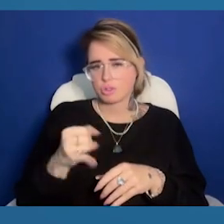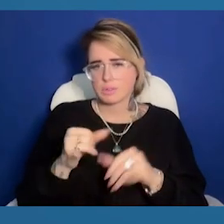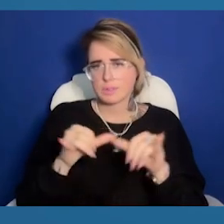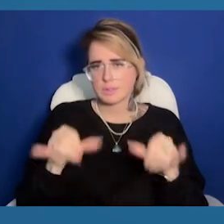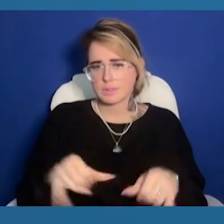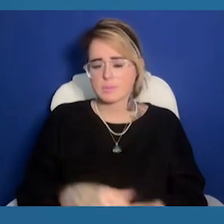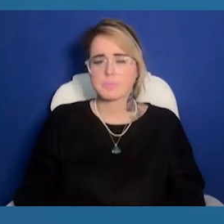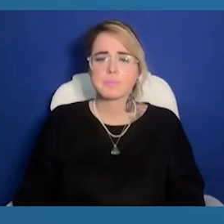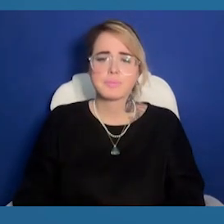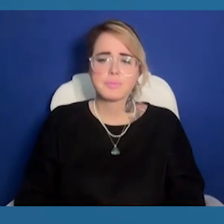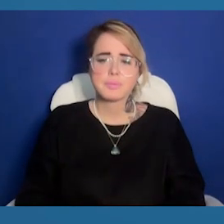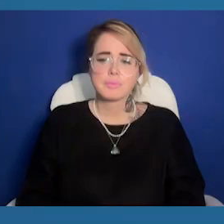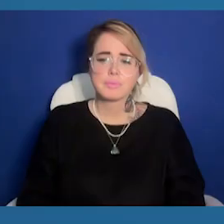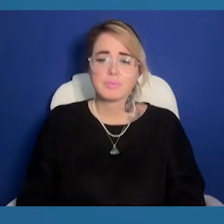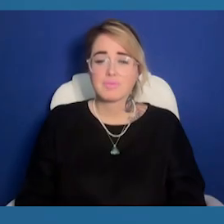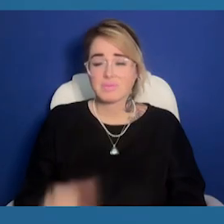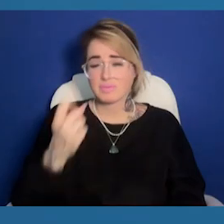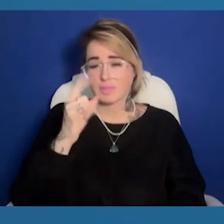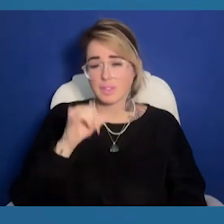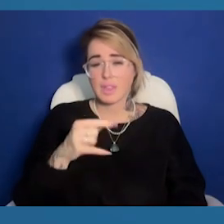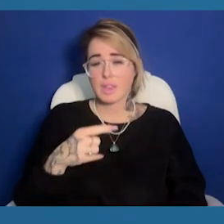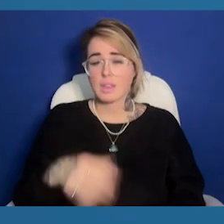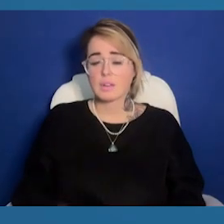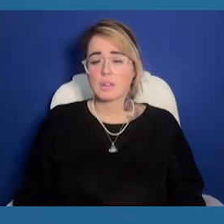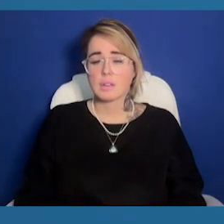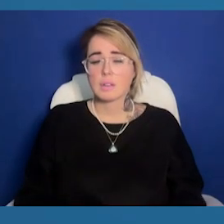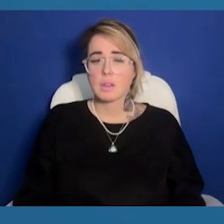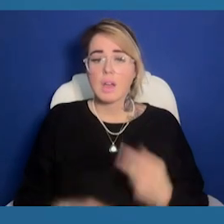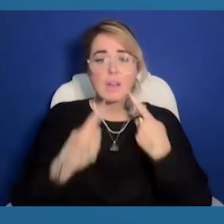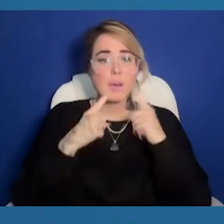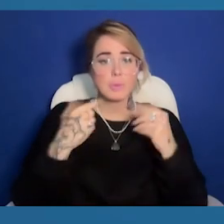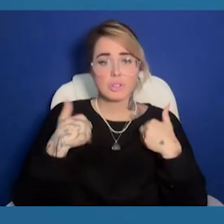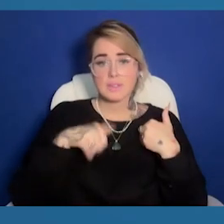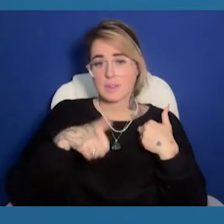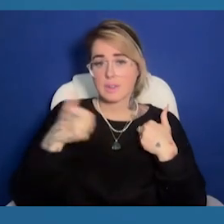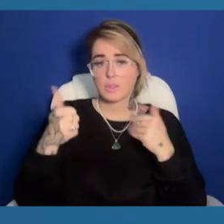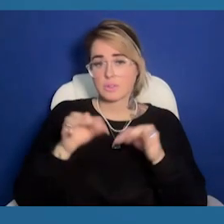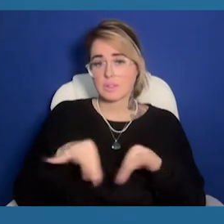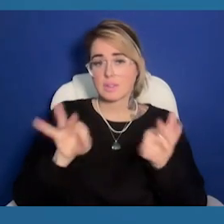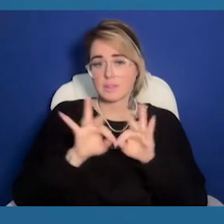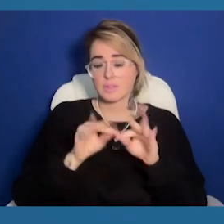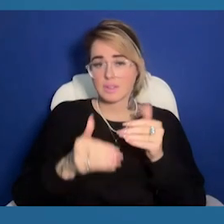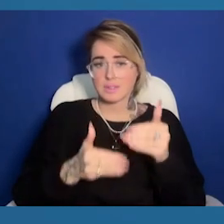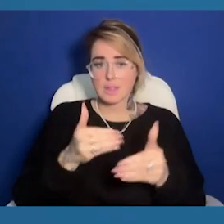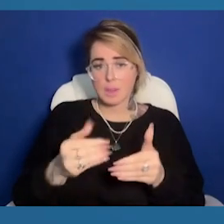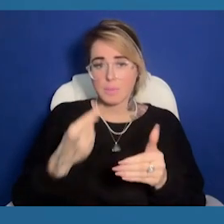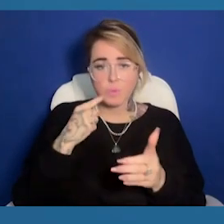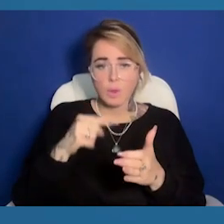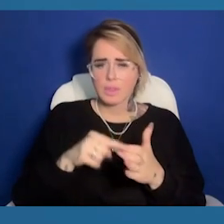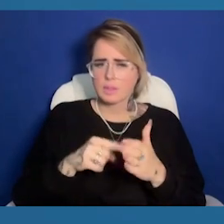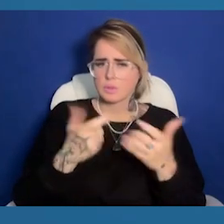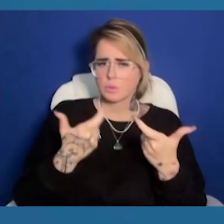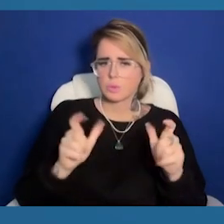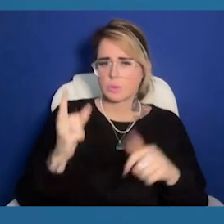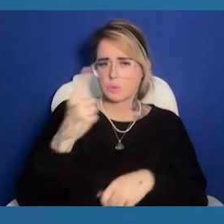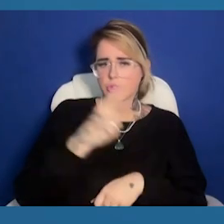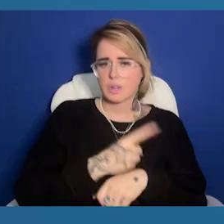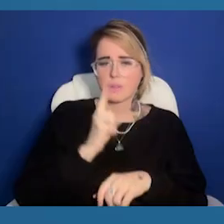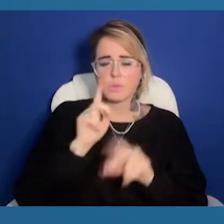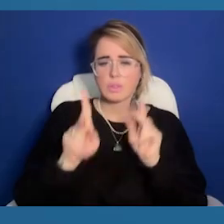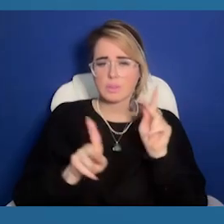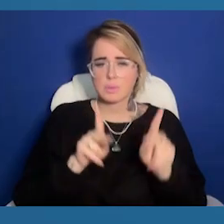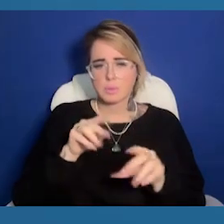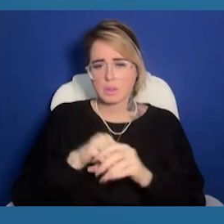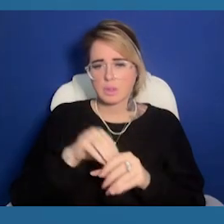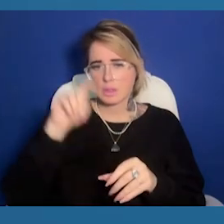And this accomplishment marks another significant step toward this momentous day for the people of the